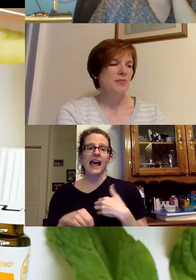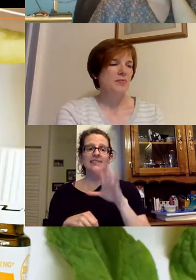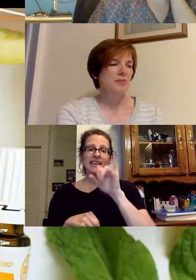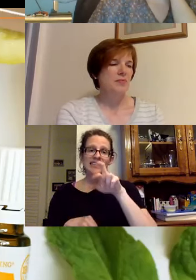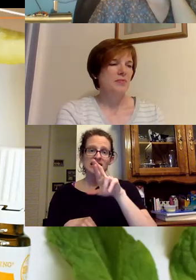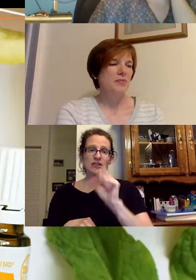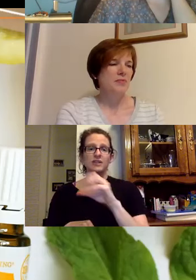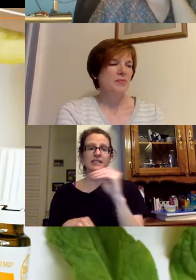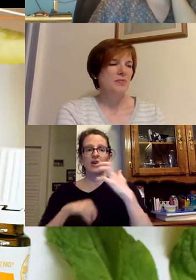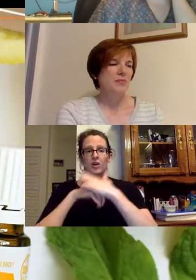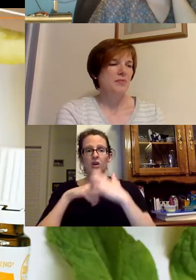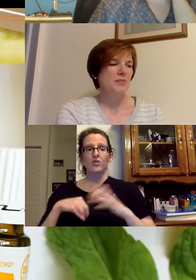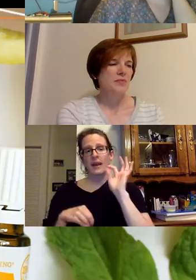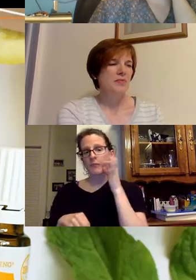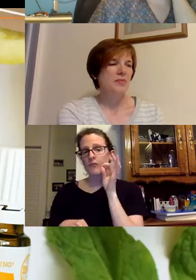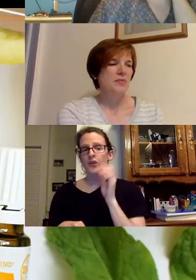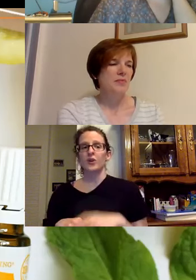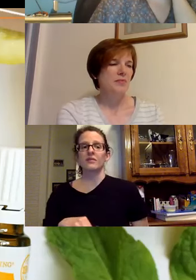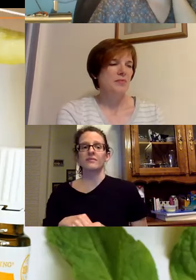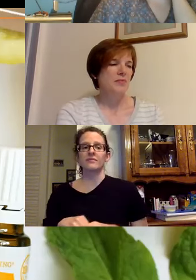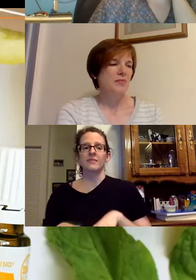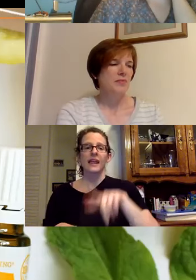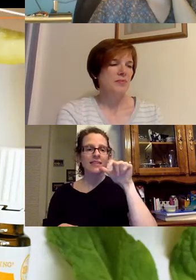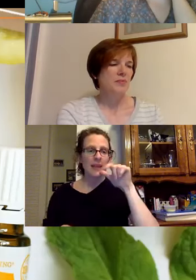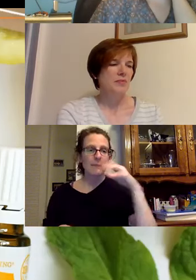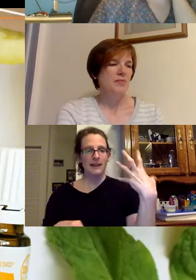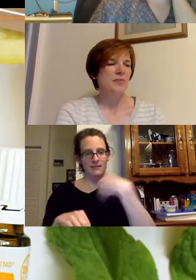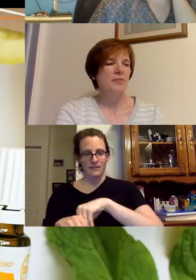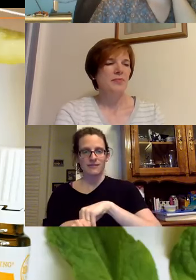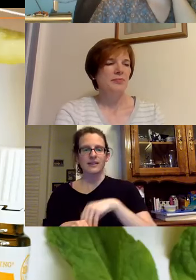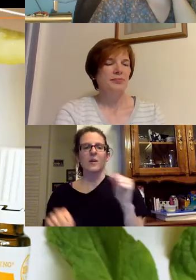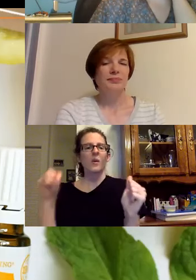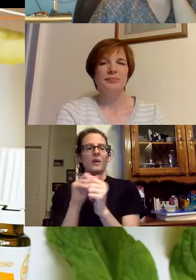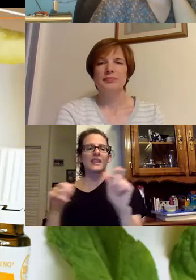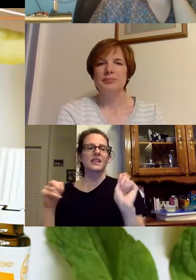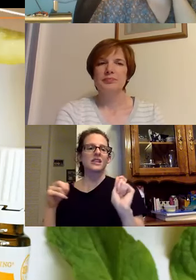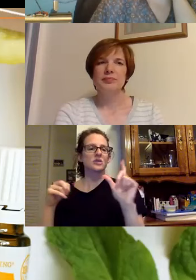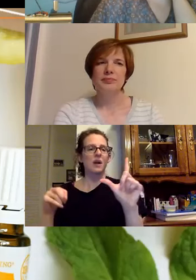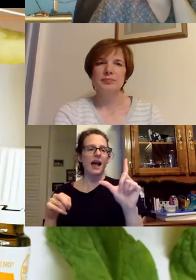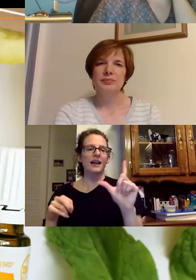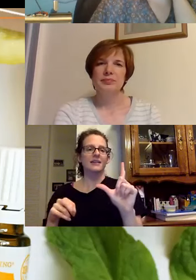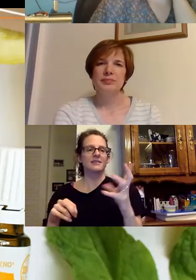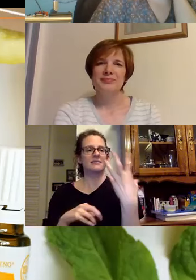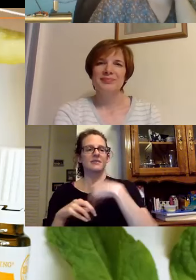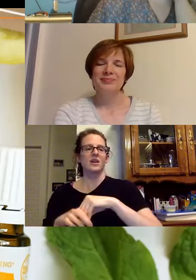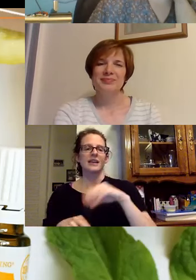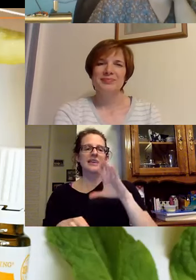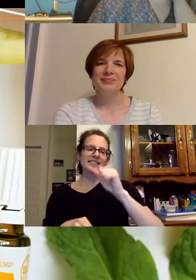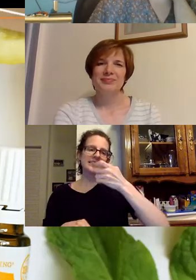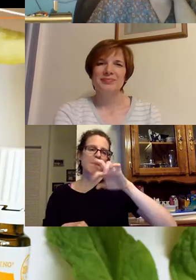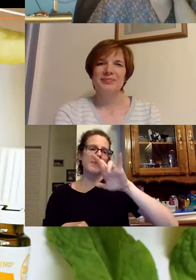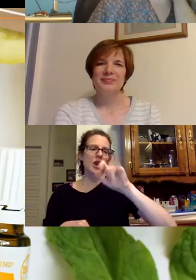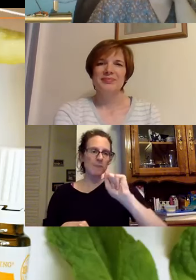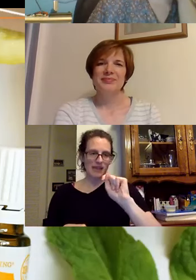mandarin, tangerine, and lemon. It's a lot of citrus, with a surprise twist of spearmint at the end. So